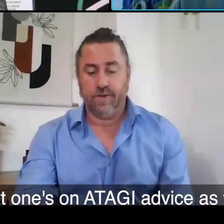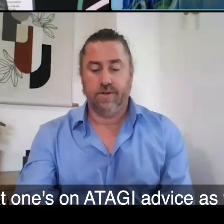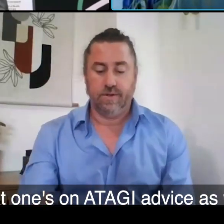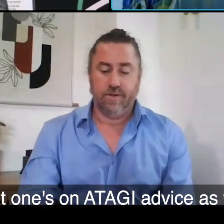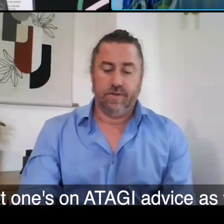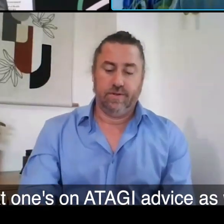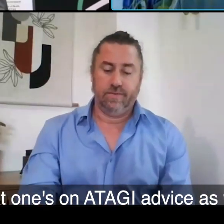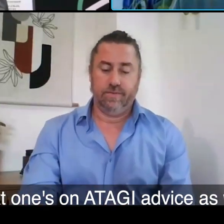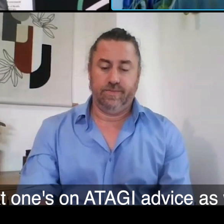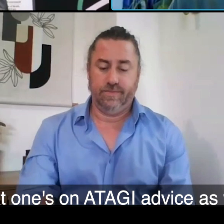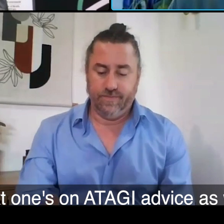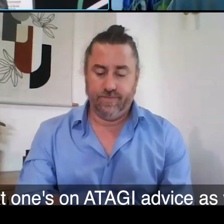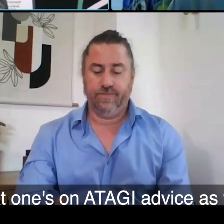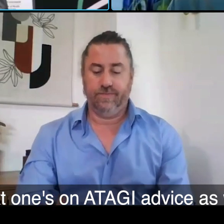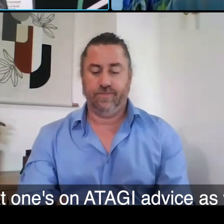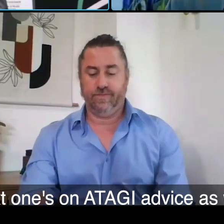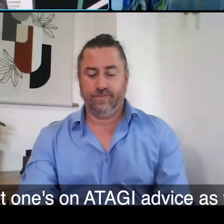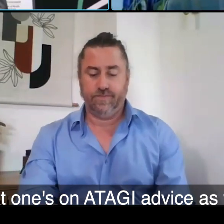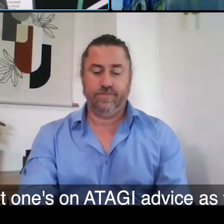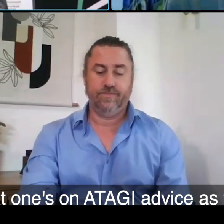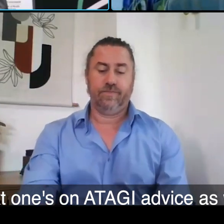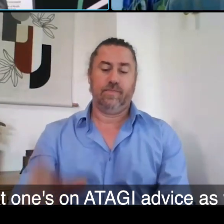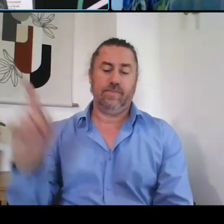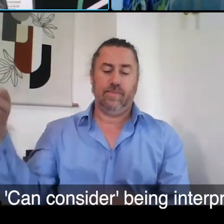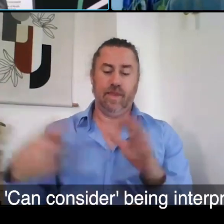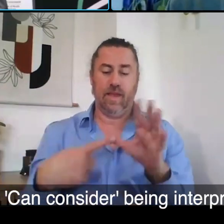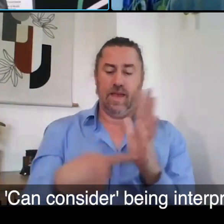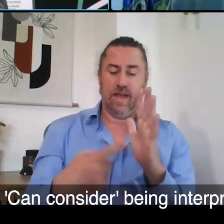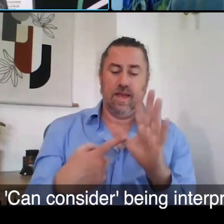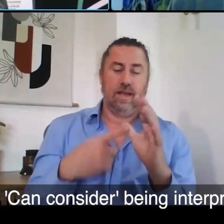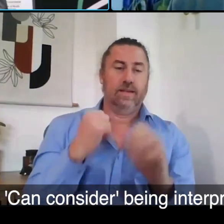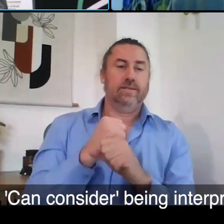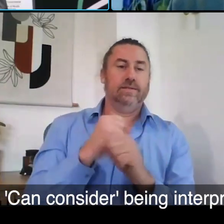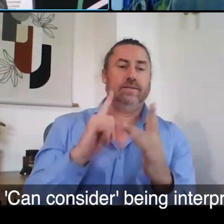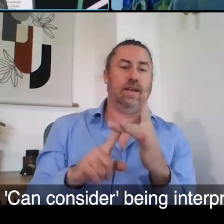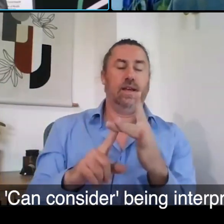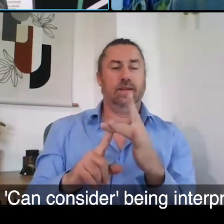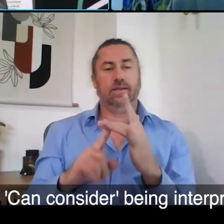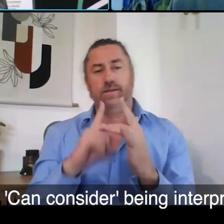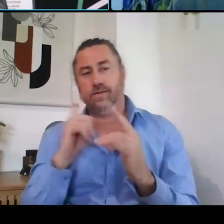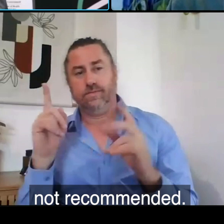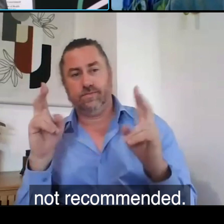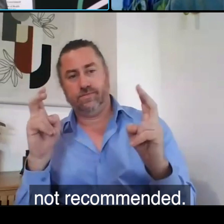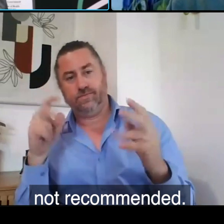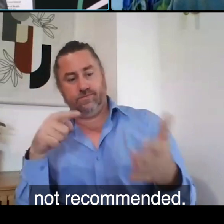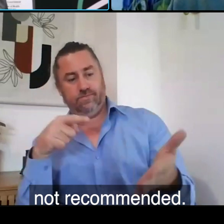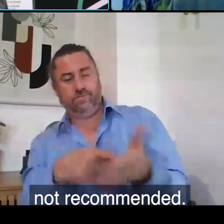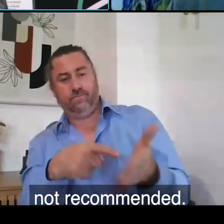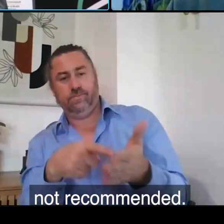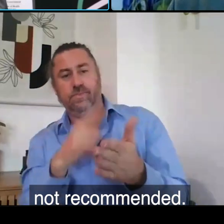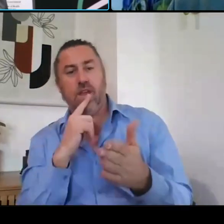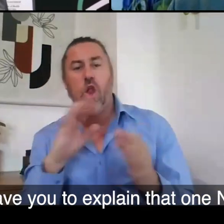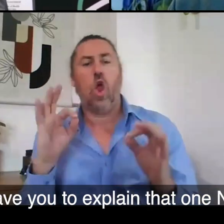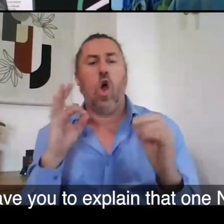one's on ATAGI advice as well, about the wording can consider being interpreted as not